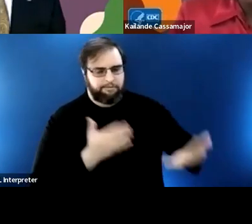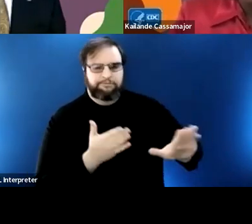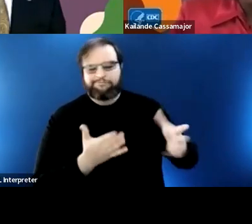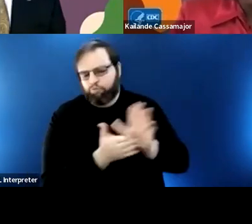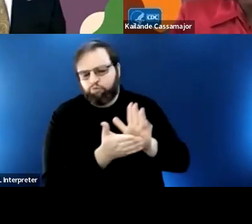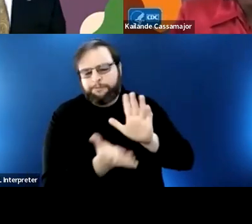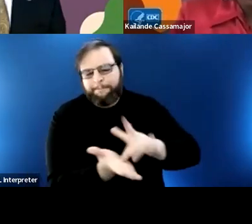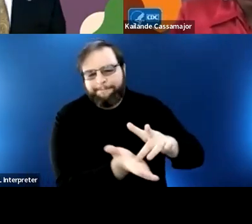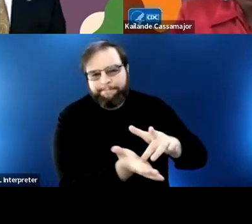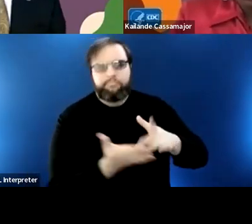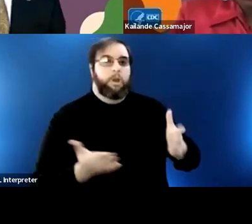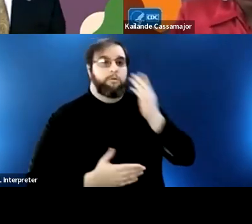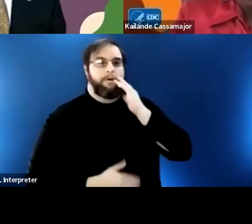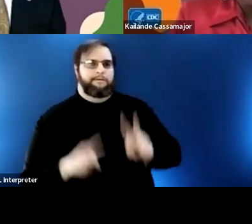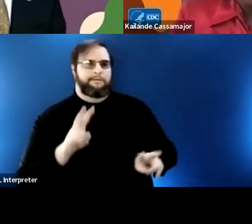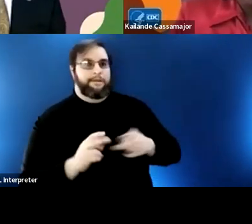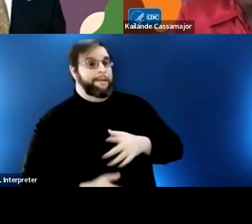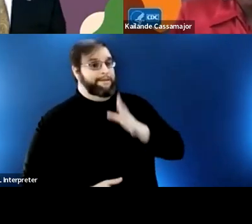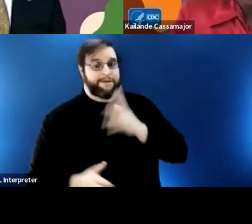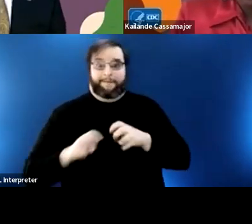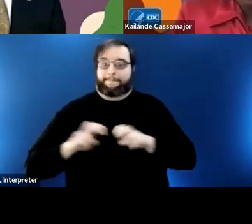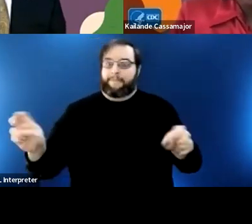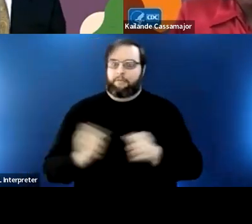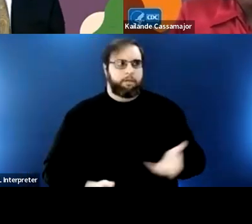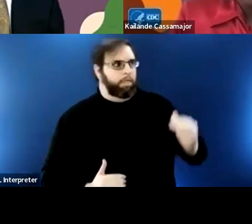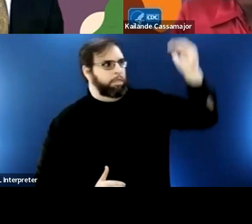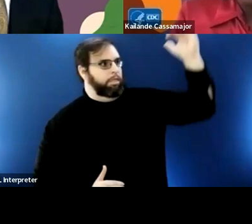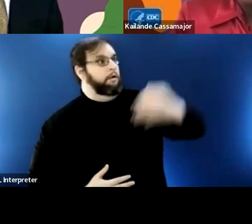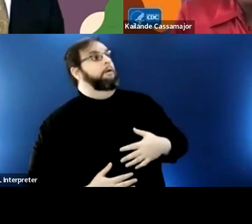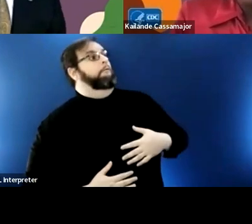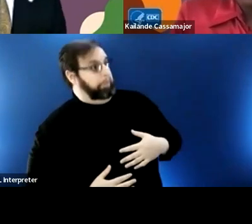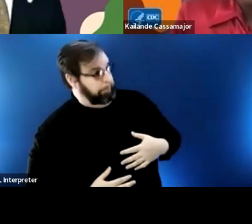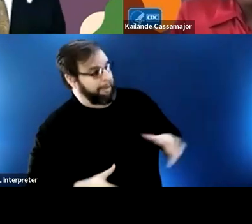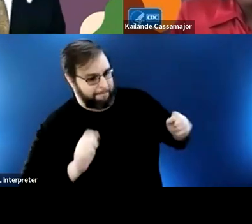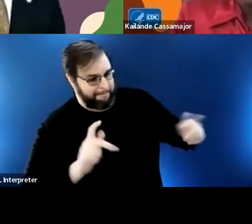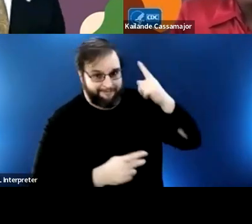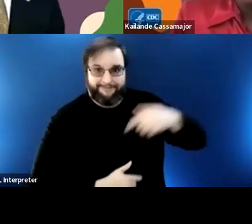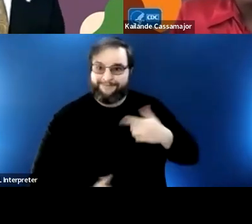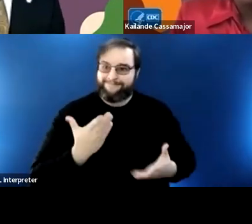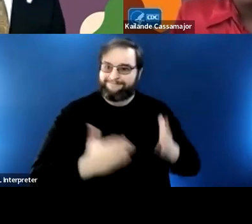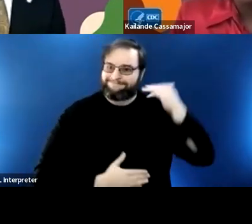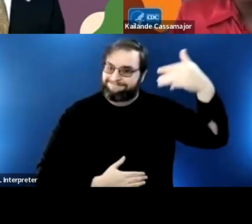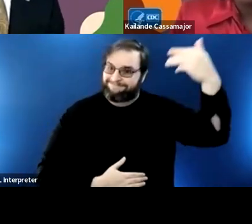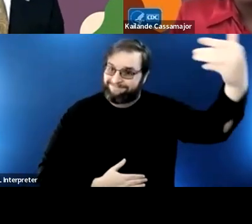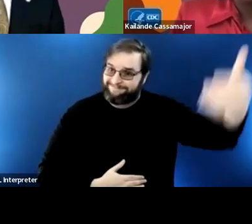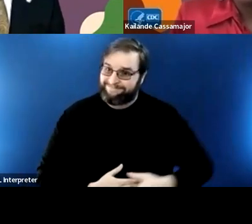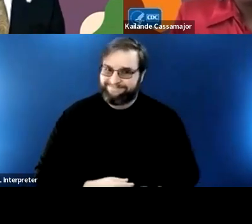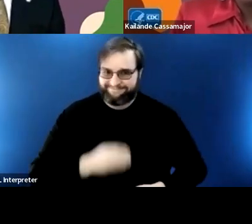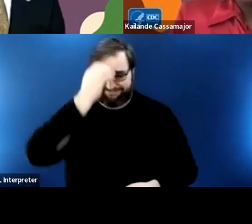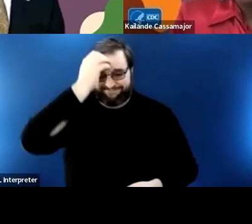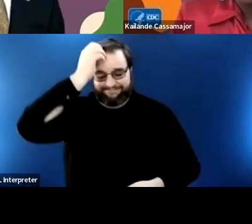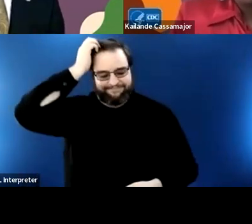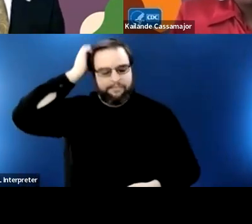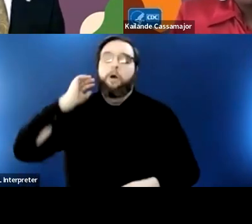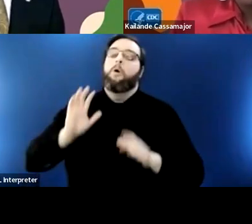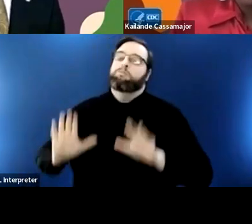know, I'm speaking on a panel with him. So I, you know, that's the opportunity for me maybe one day. That, wonderful.